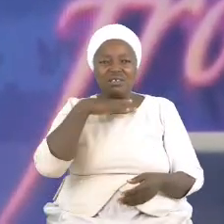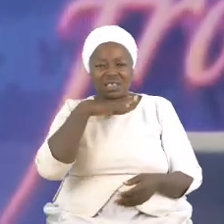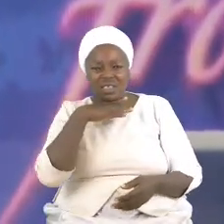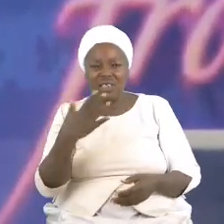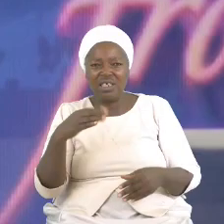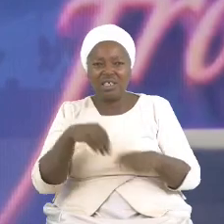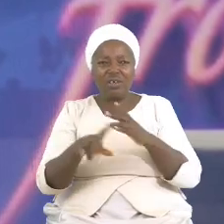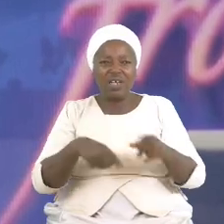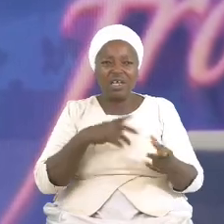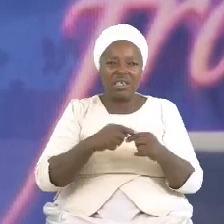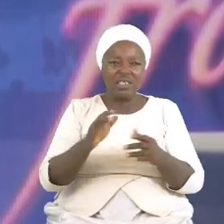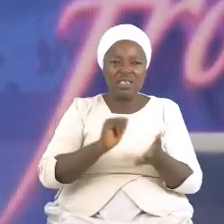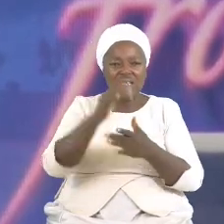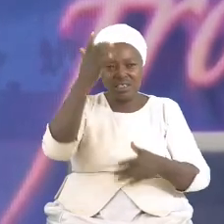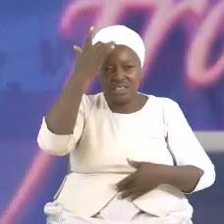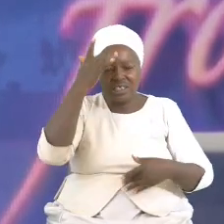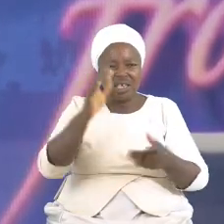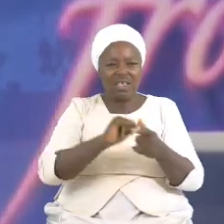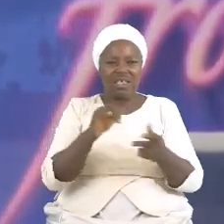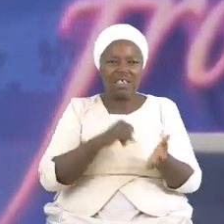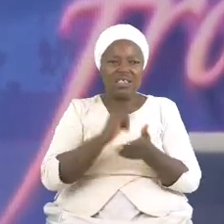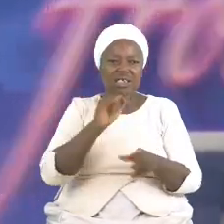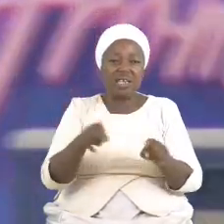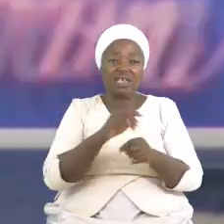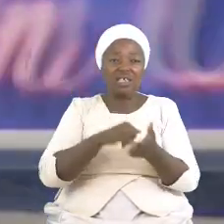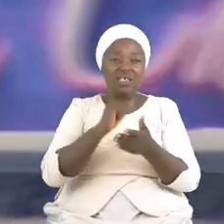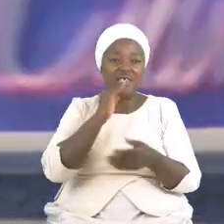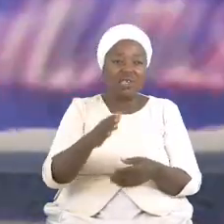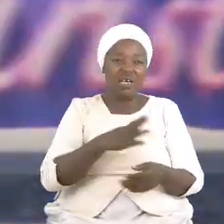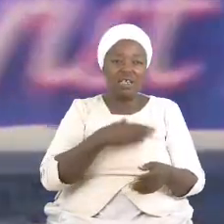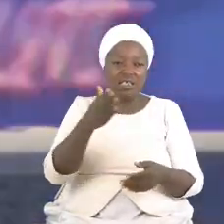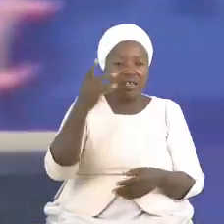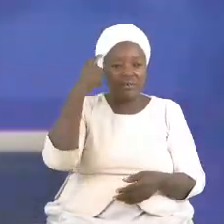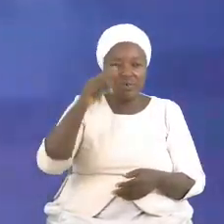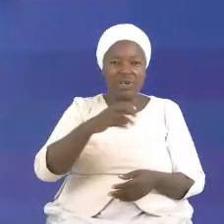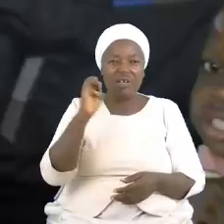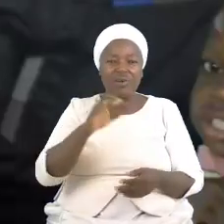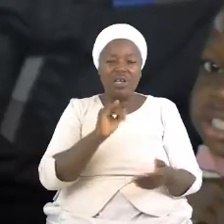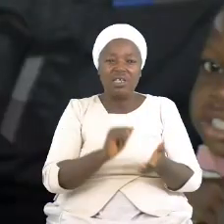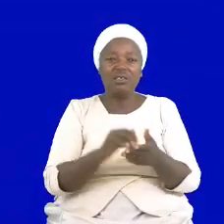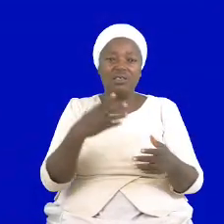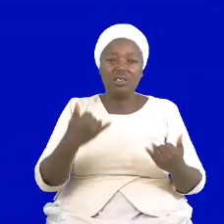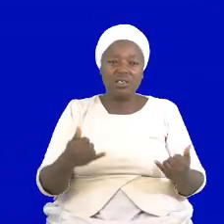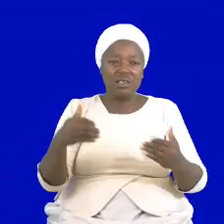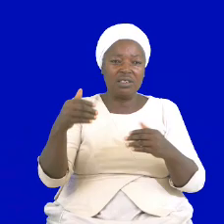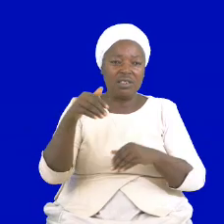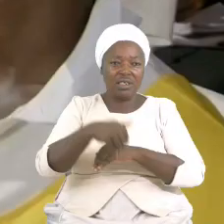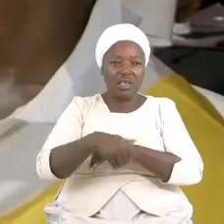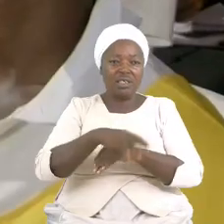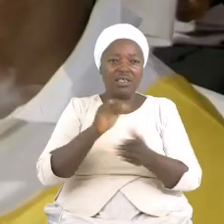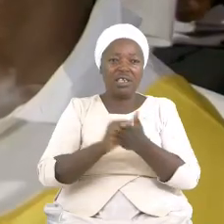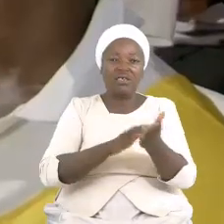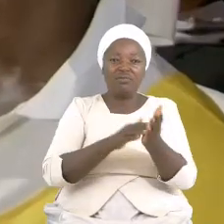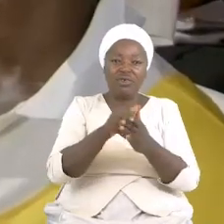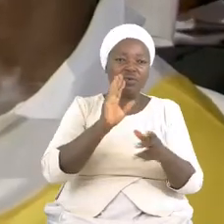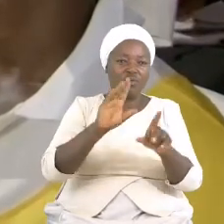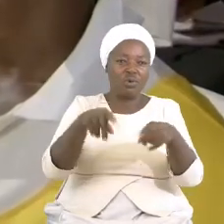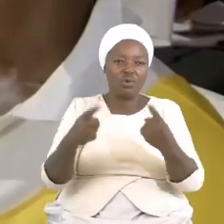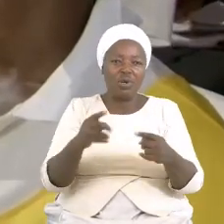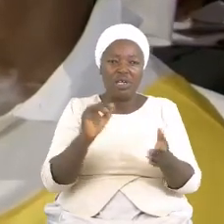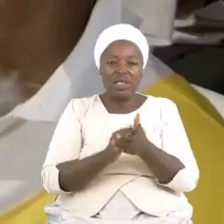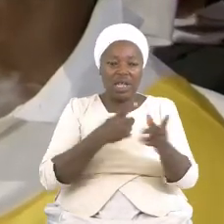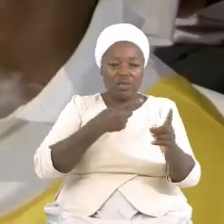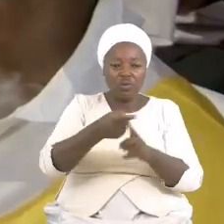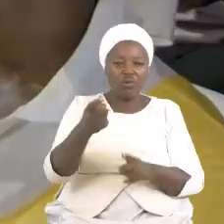and it's there forever. No, tonight, that injury will go. That wound inside